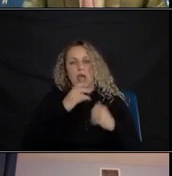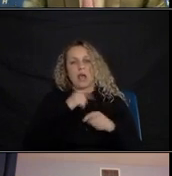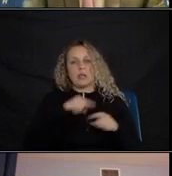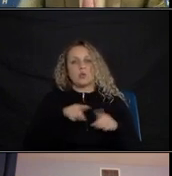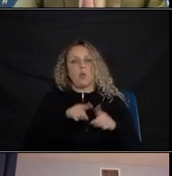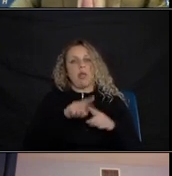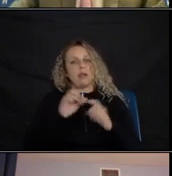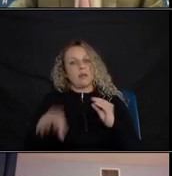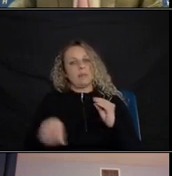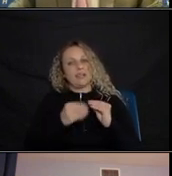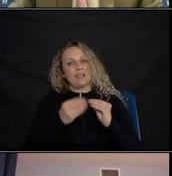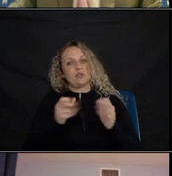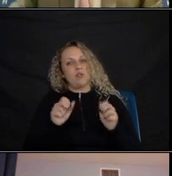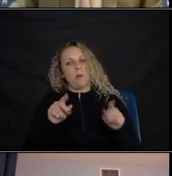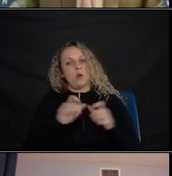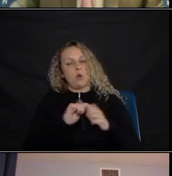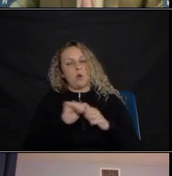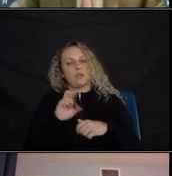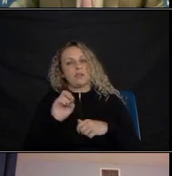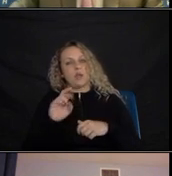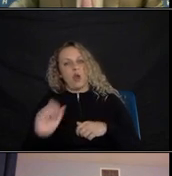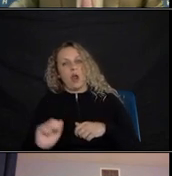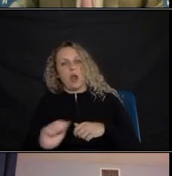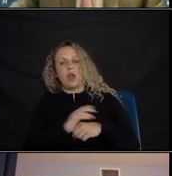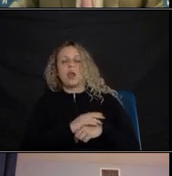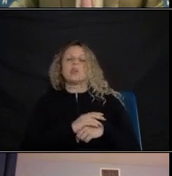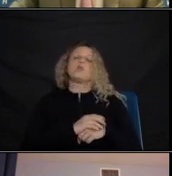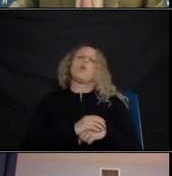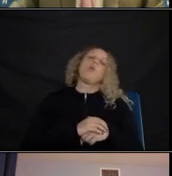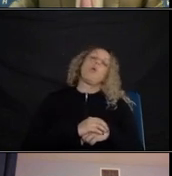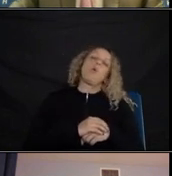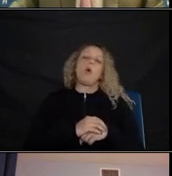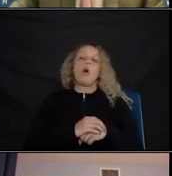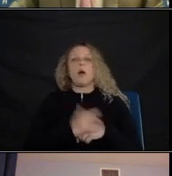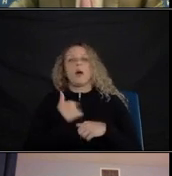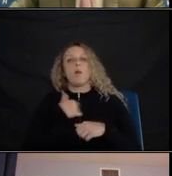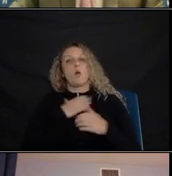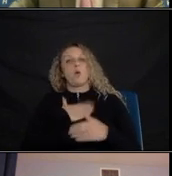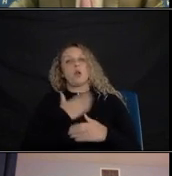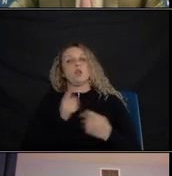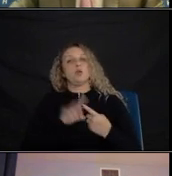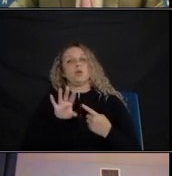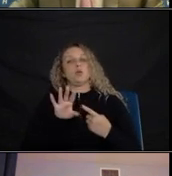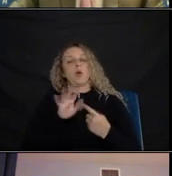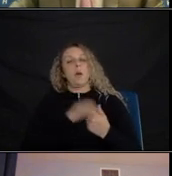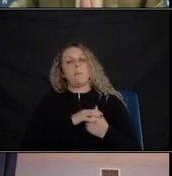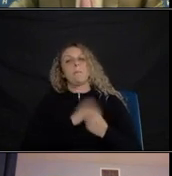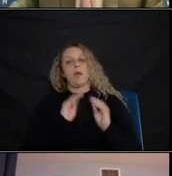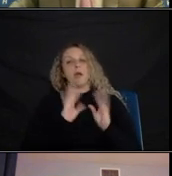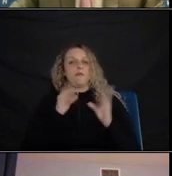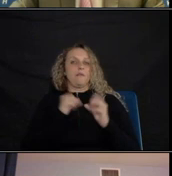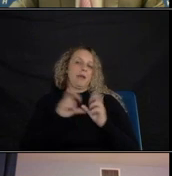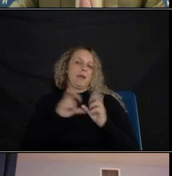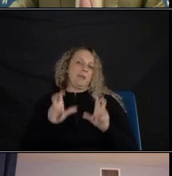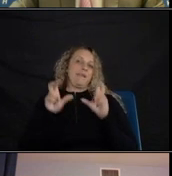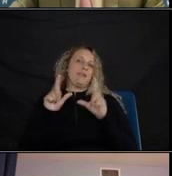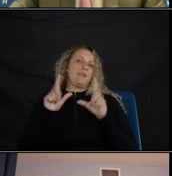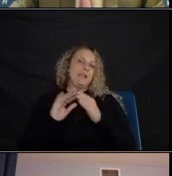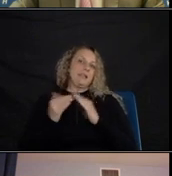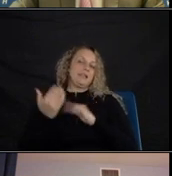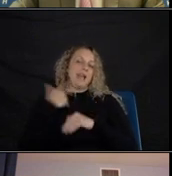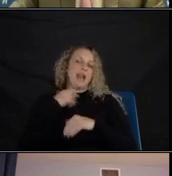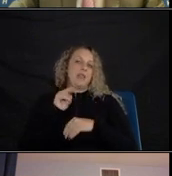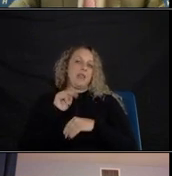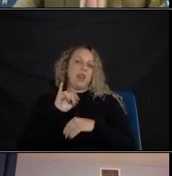well as some additional opportunities with the CRA. So we're willing to obviously make a big investment in the city, and the